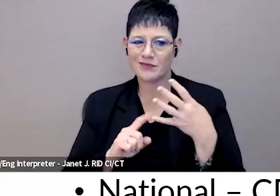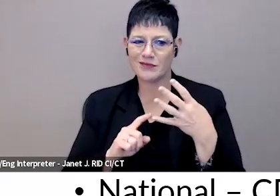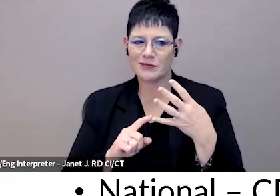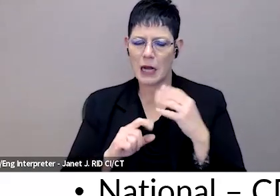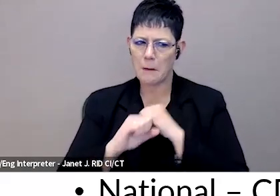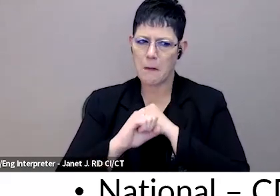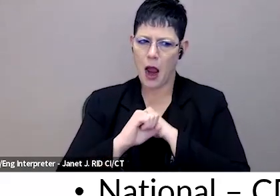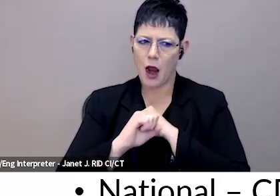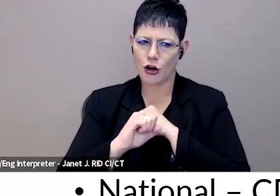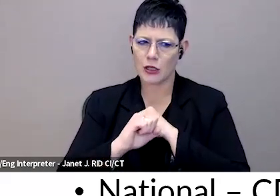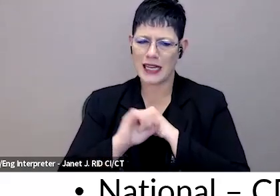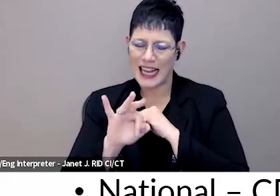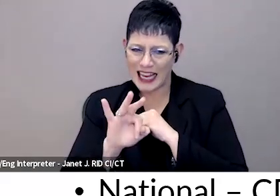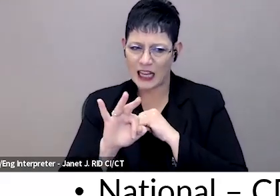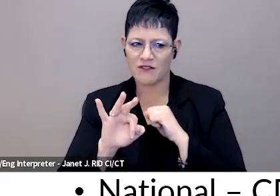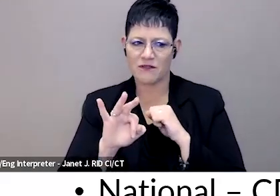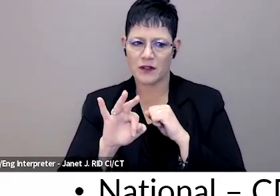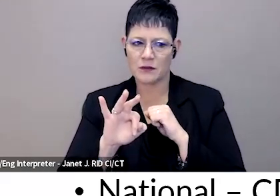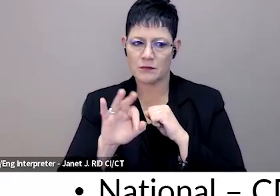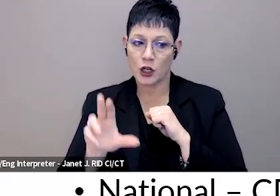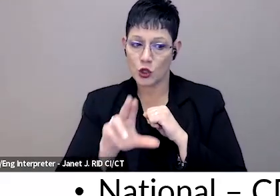this as a national